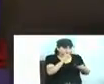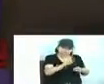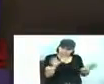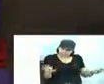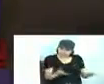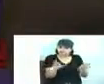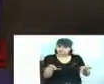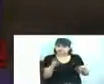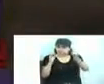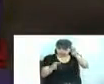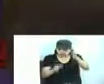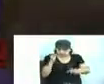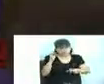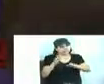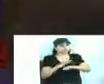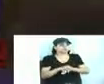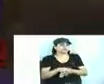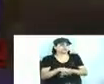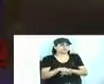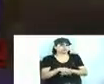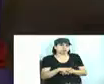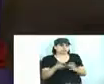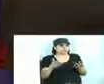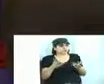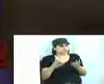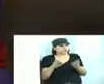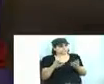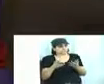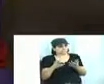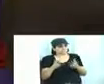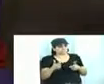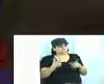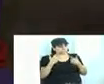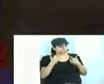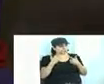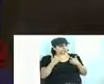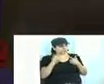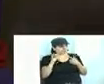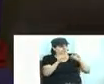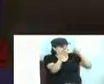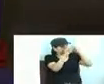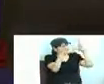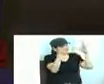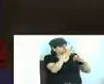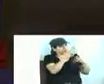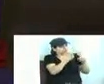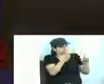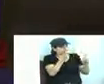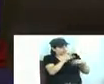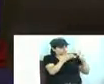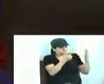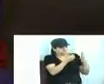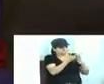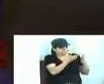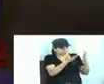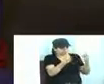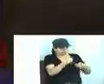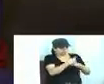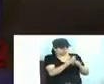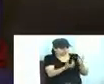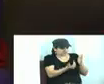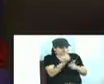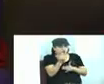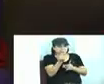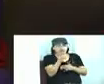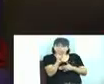way that it works. If we want to live into this beautiful vision that we see from Revelation, where all things are made new, we need to be